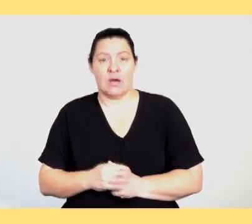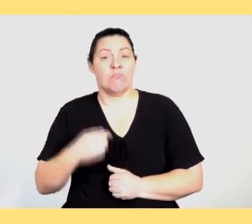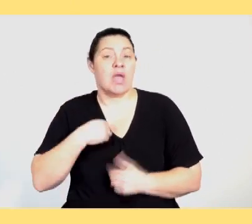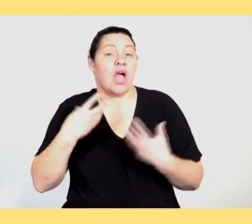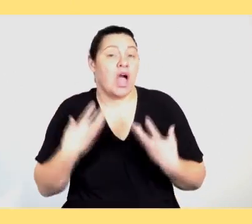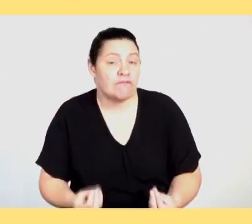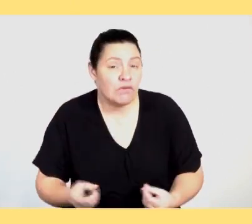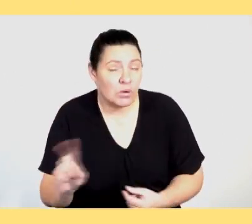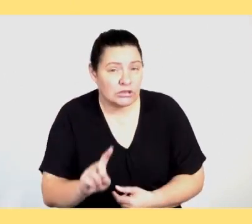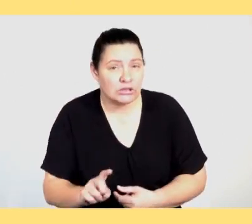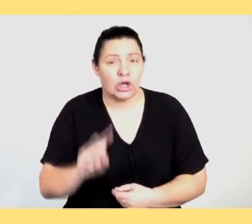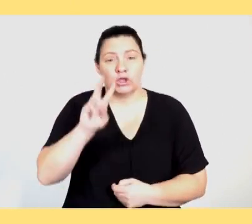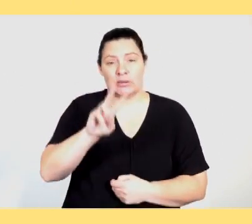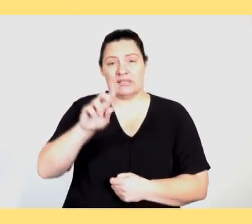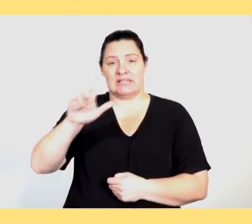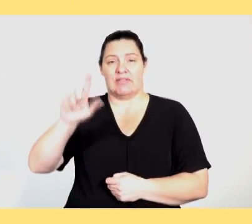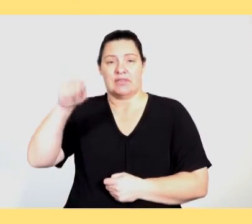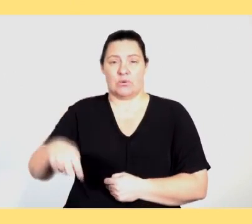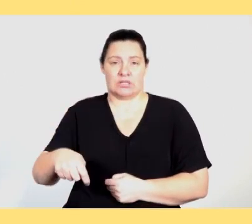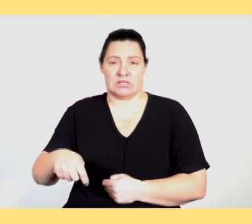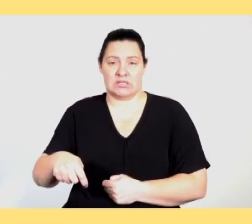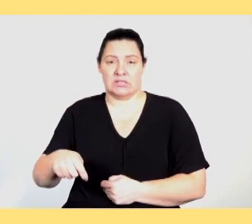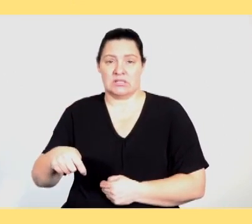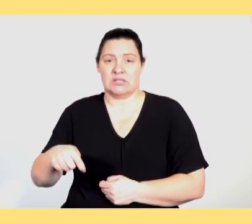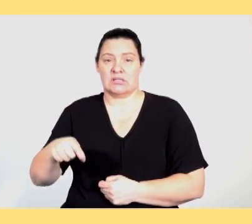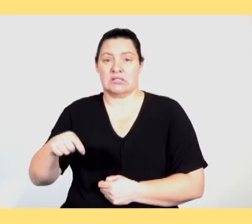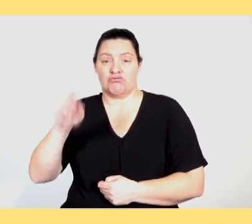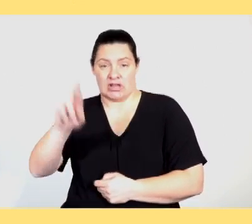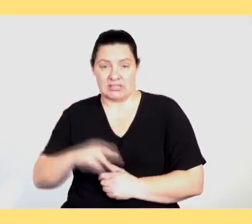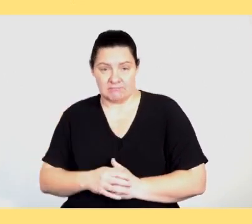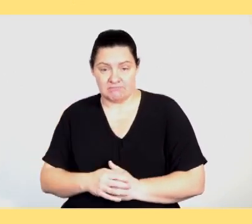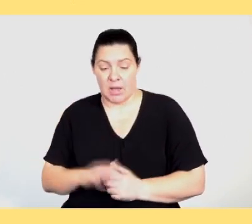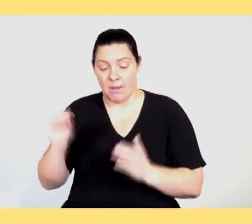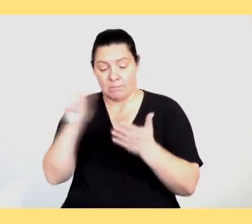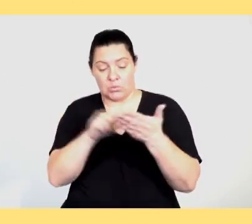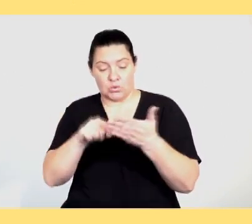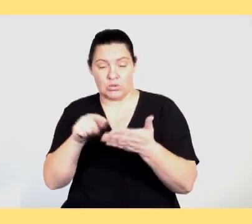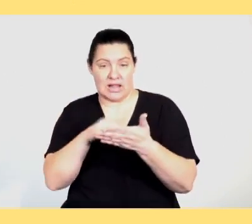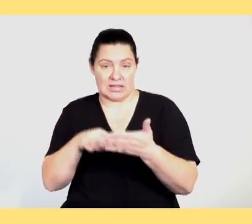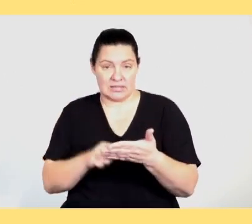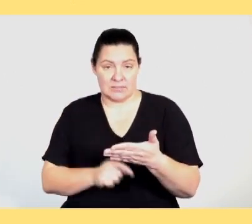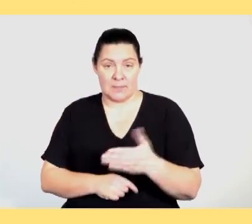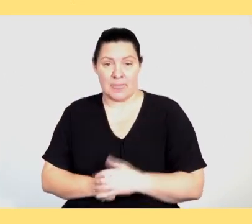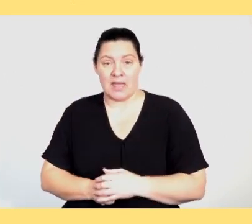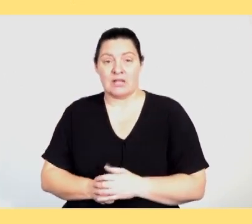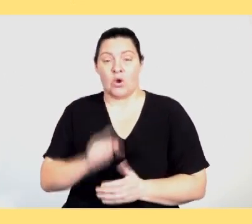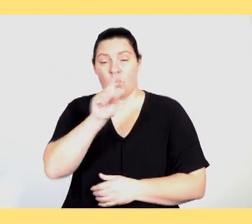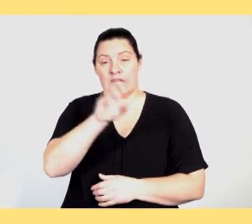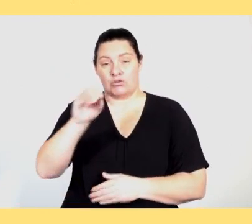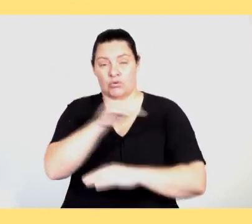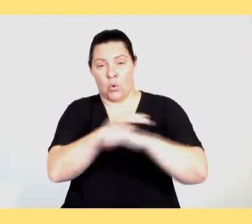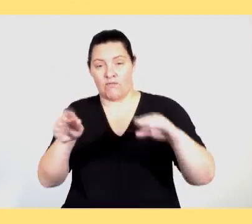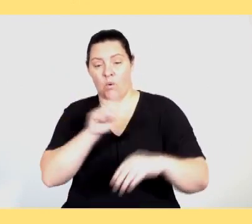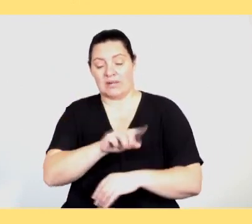do I have? I have 27,000 in rands. If you punch that in your calculator, it will give you